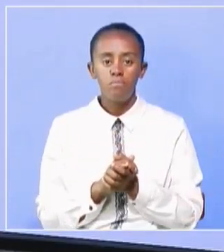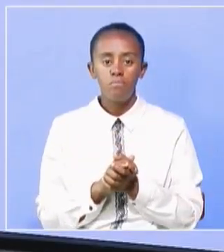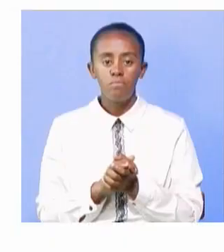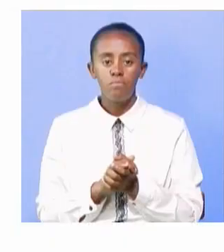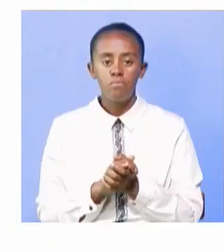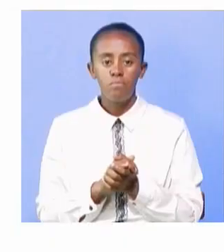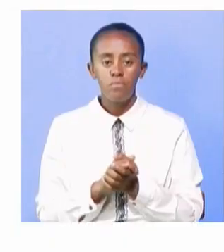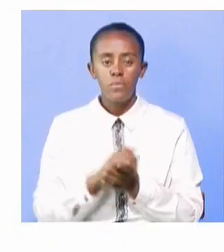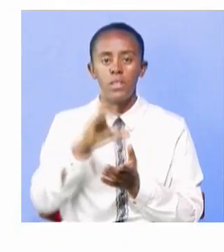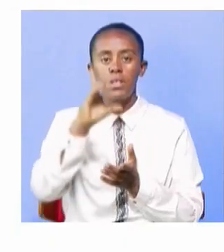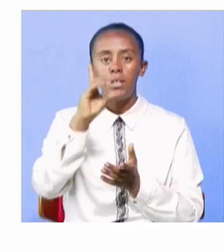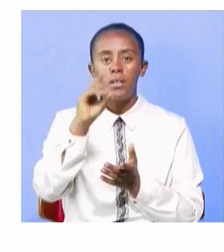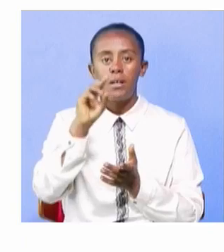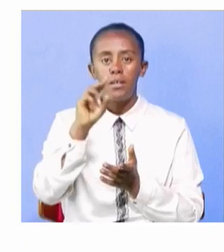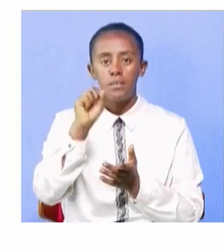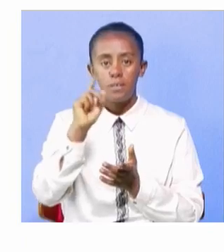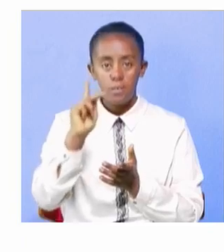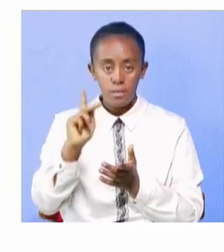Dusk,